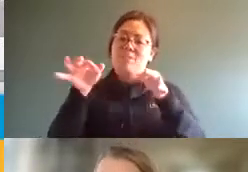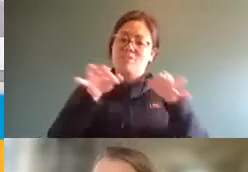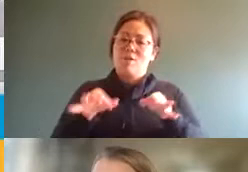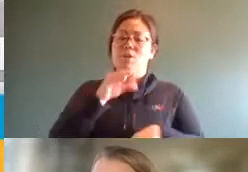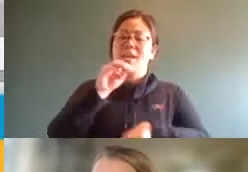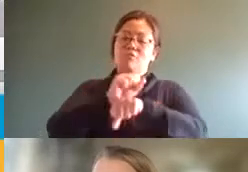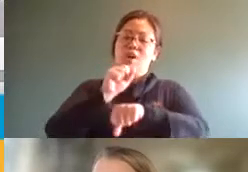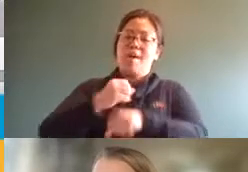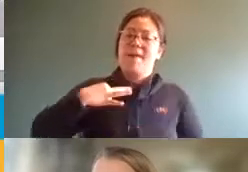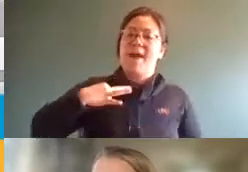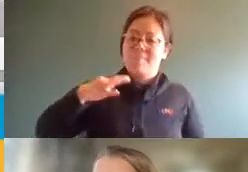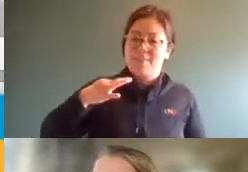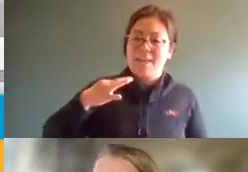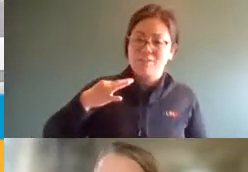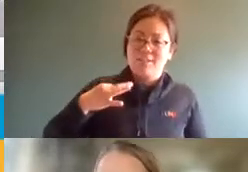job applications.